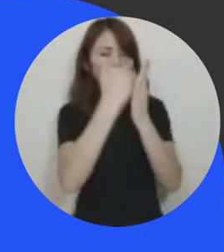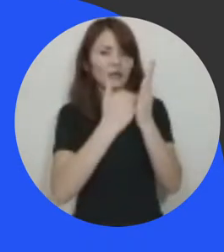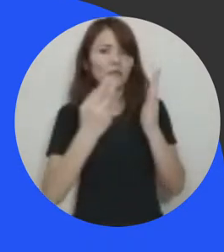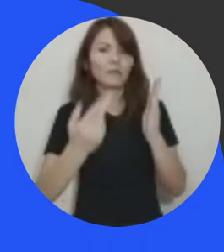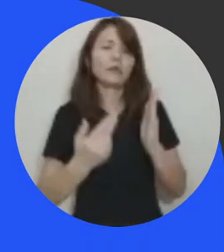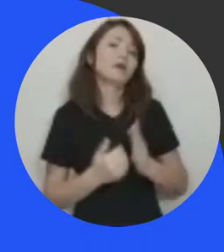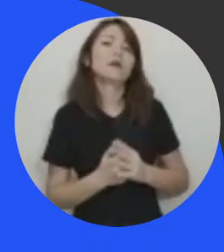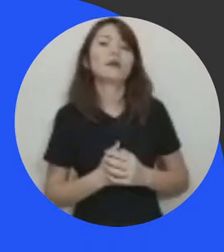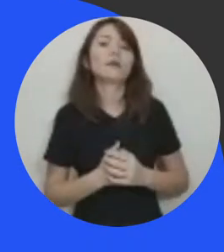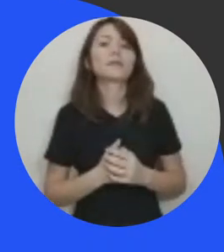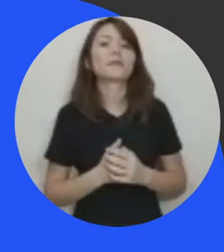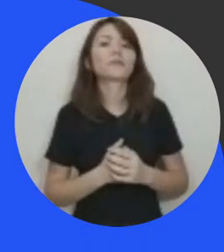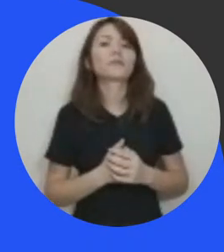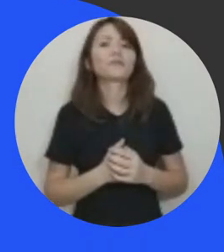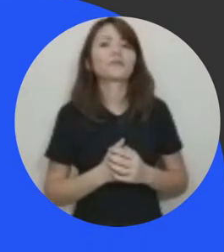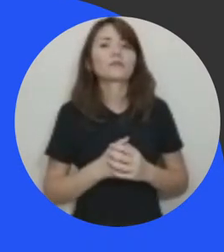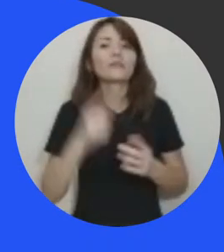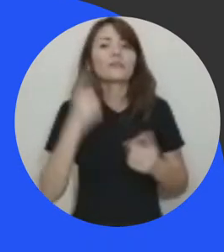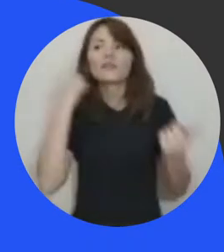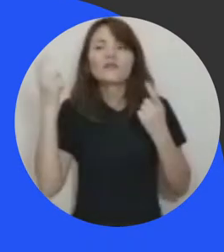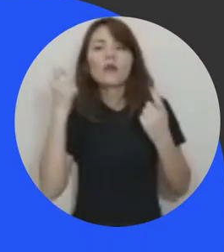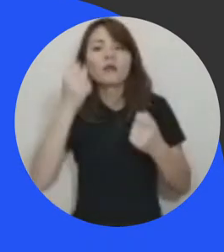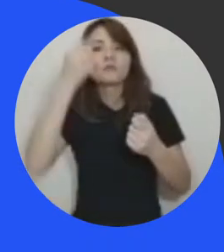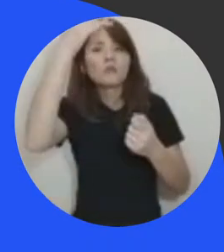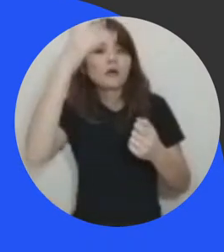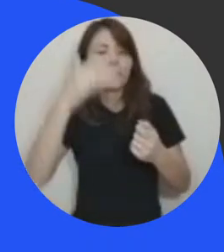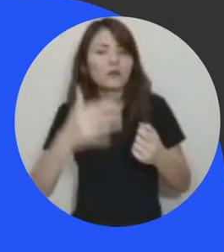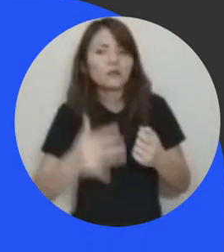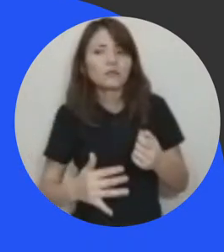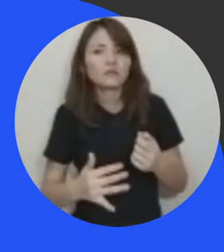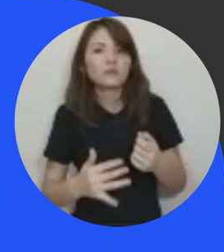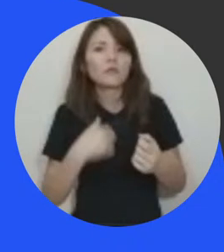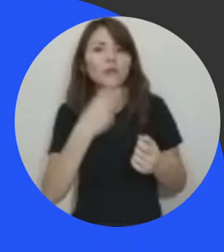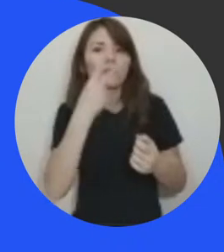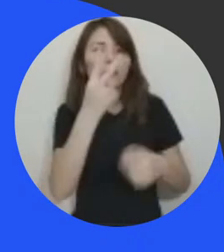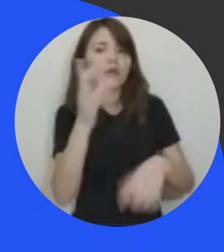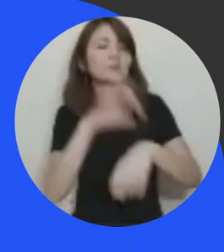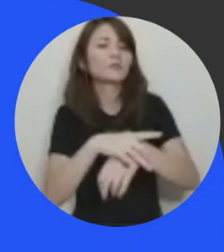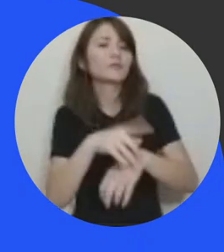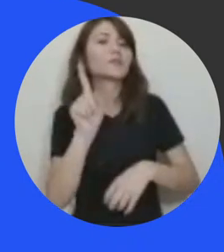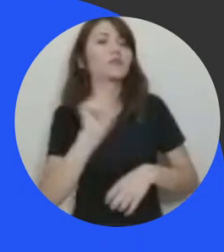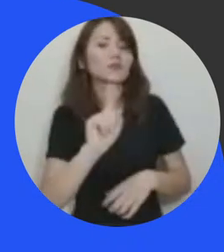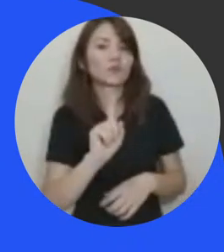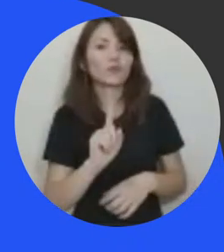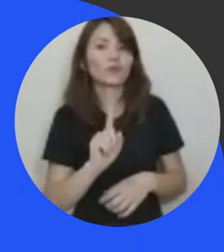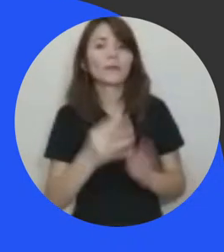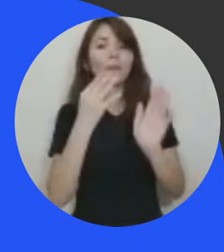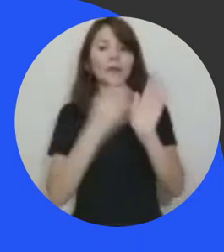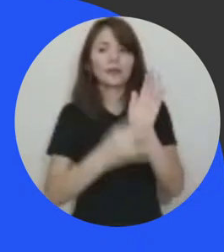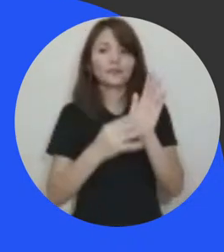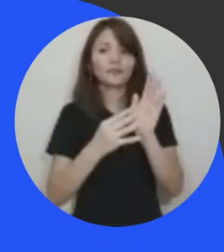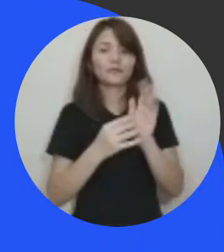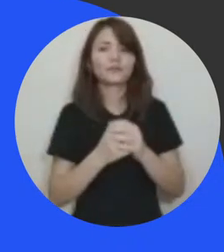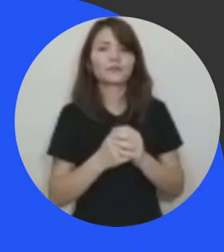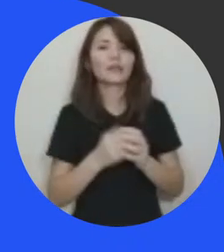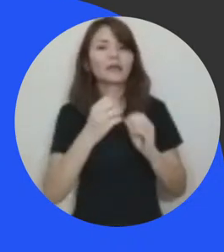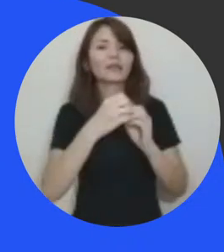lineage. And what we found was that 19 of these cases of